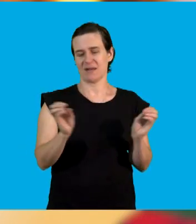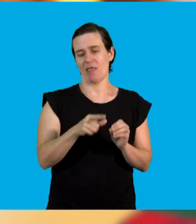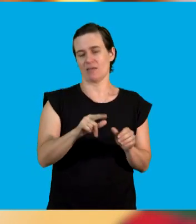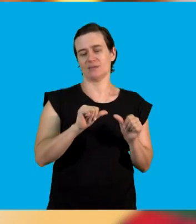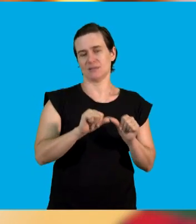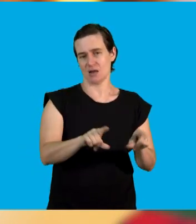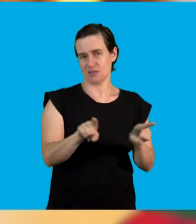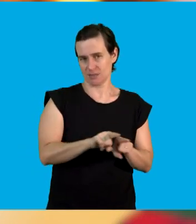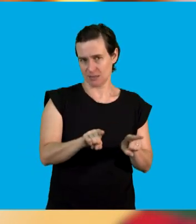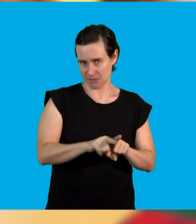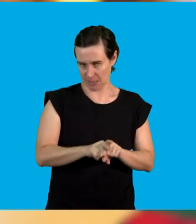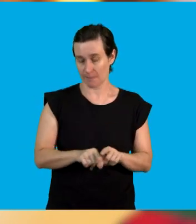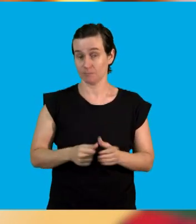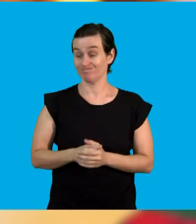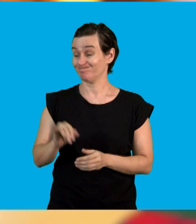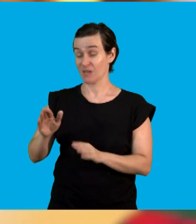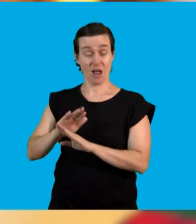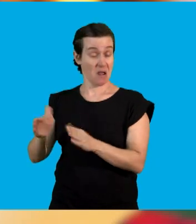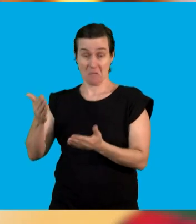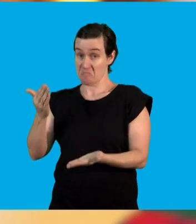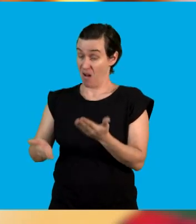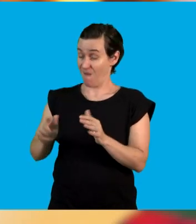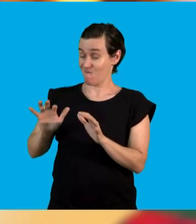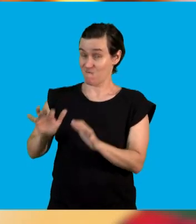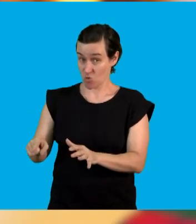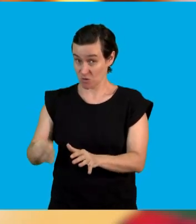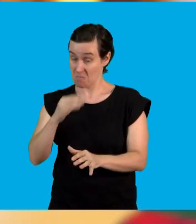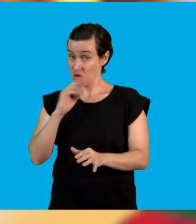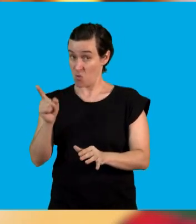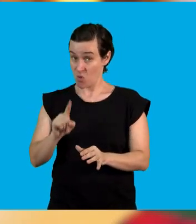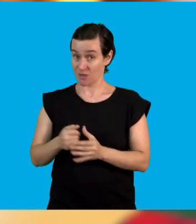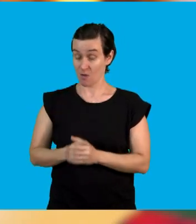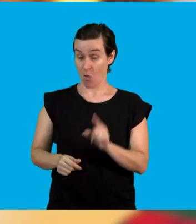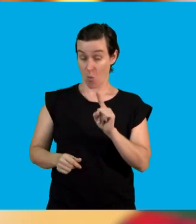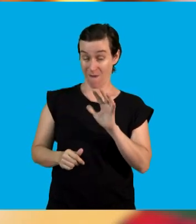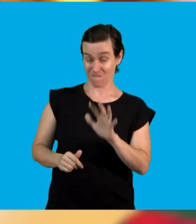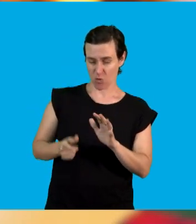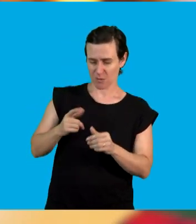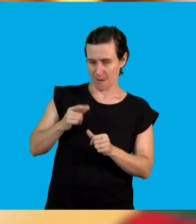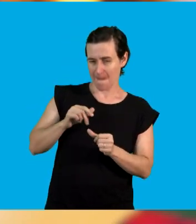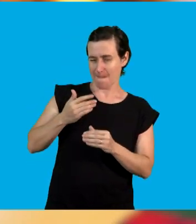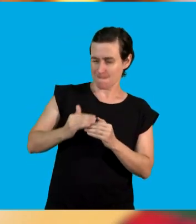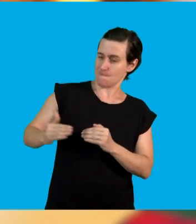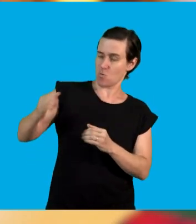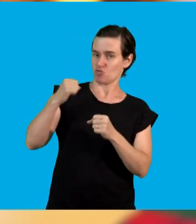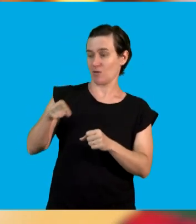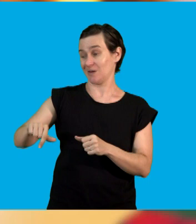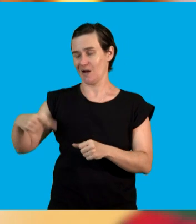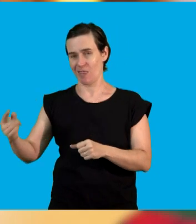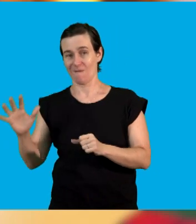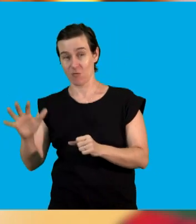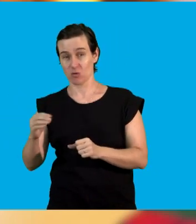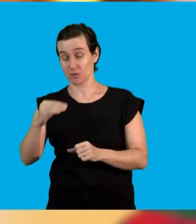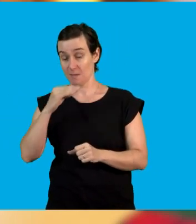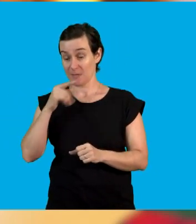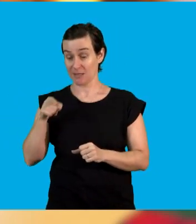those forces were applied to. Now, with the unbalanced forces, we're saying that one force is going to be greater than the other. If object